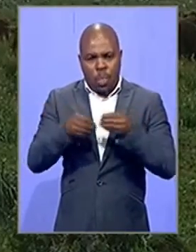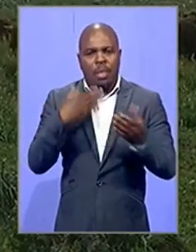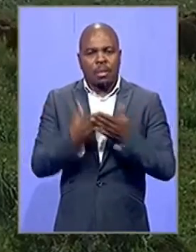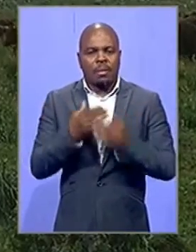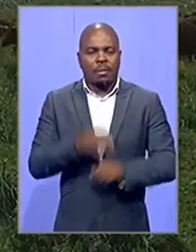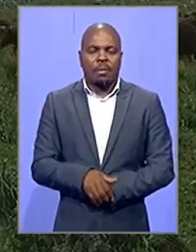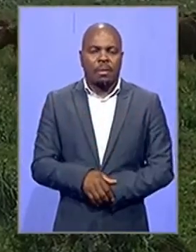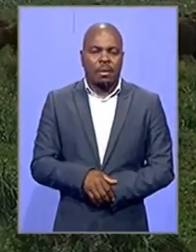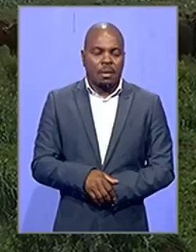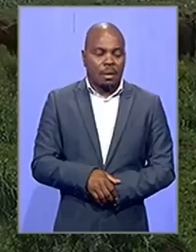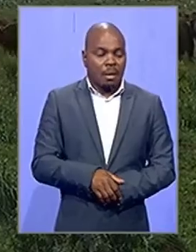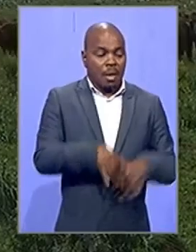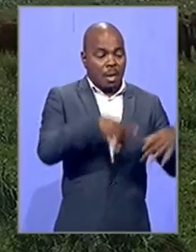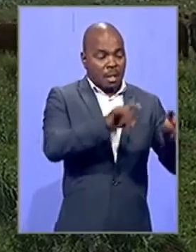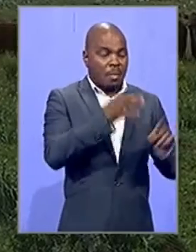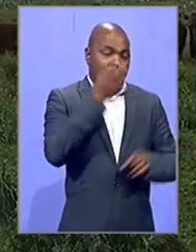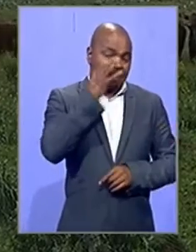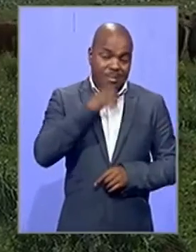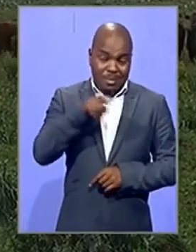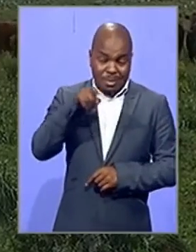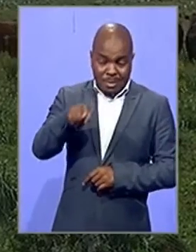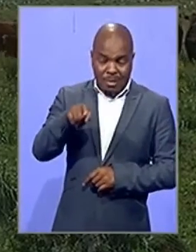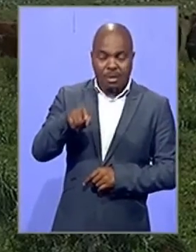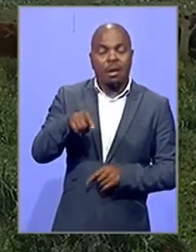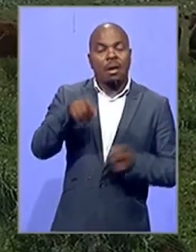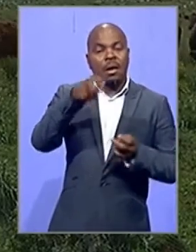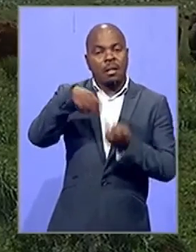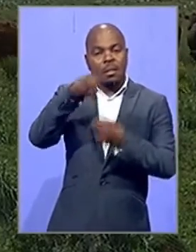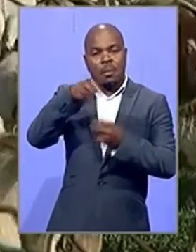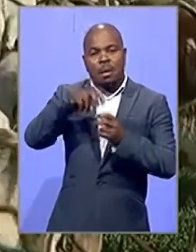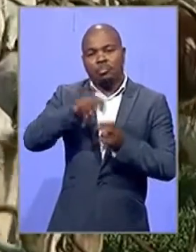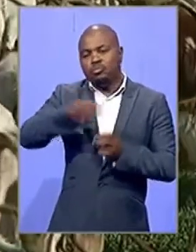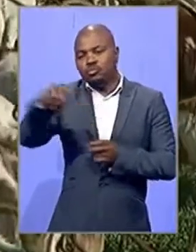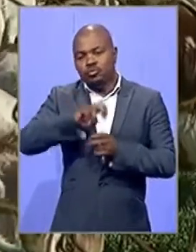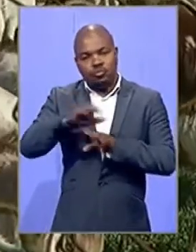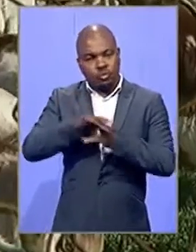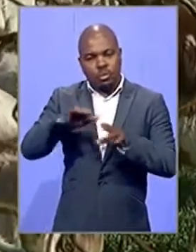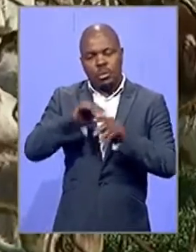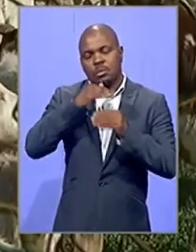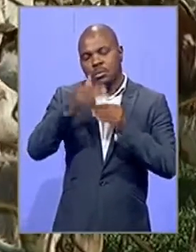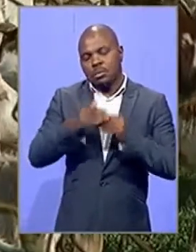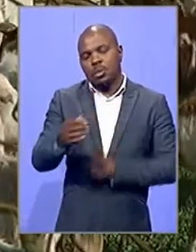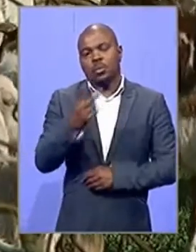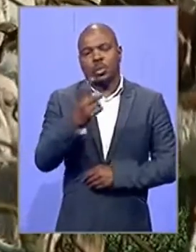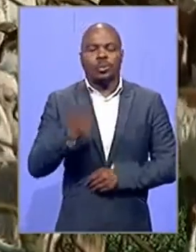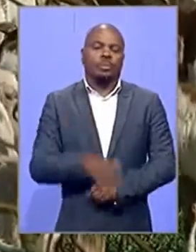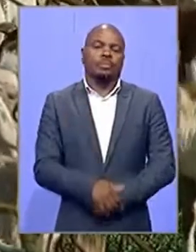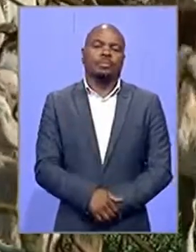Lefapha le hlalositse ho kginwa ha tsamaiso ya diphoofolo ho behetswe matsatsi a 20.